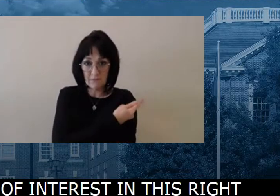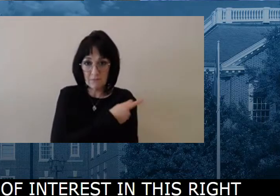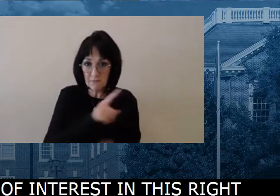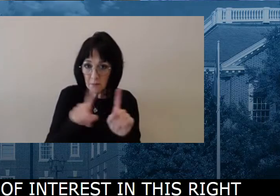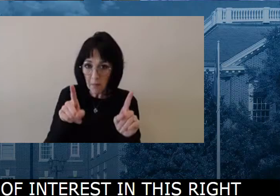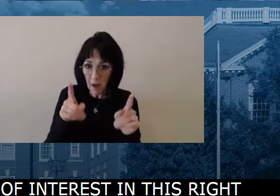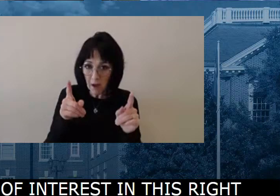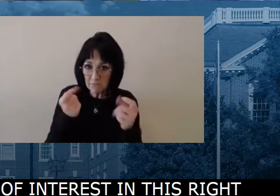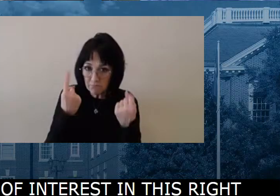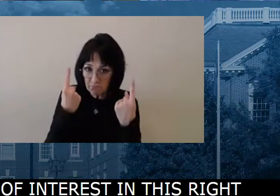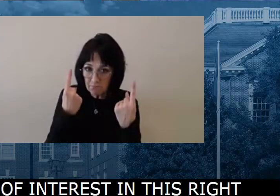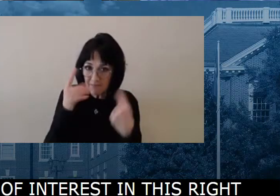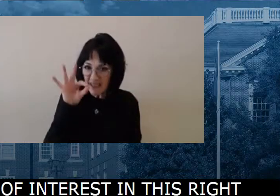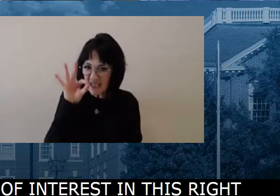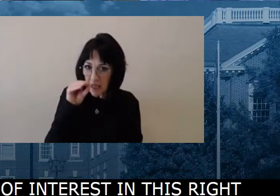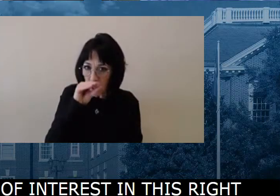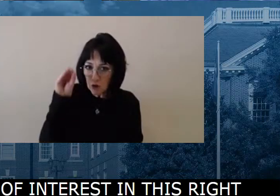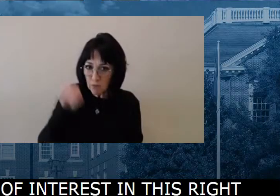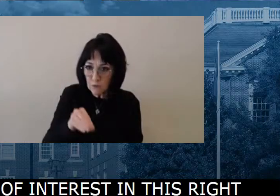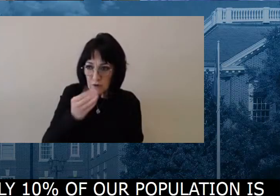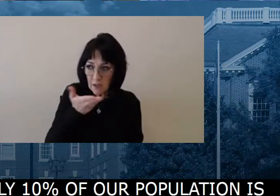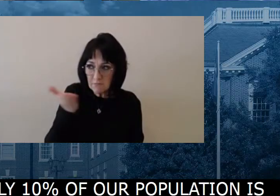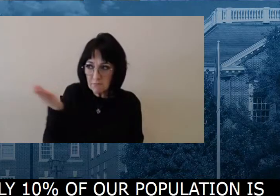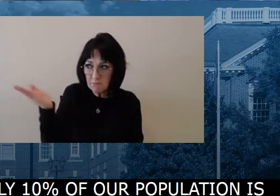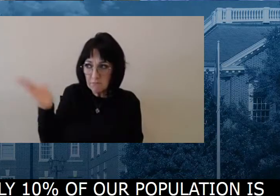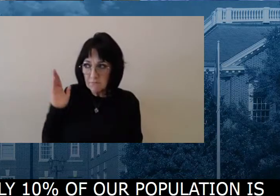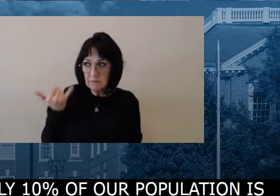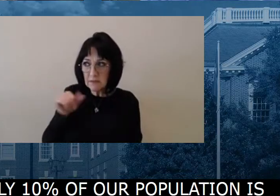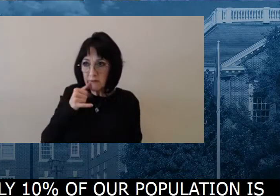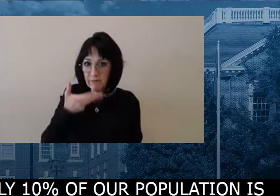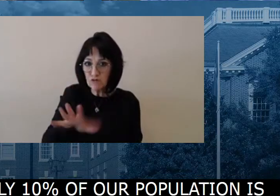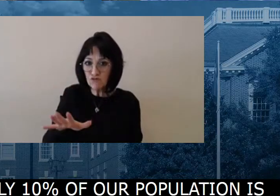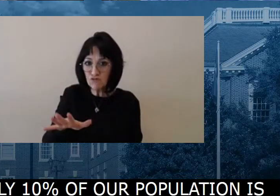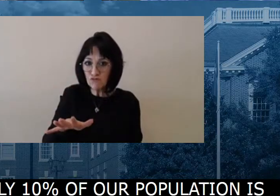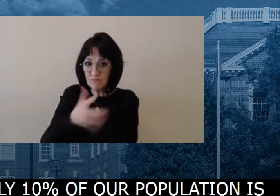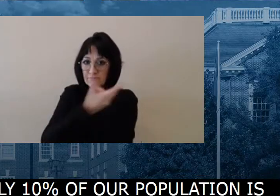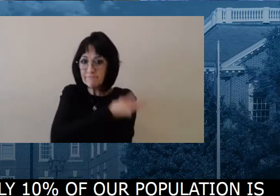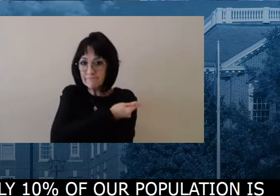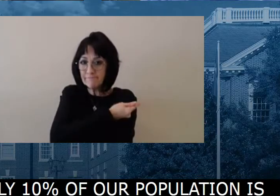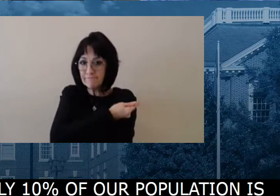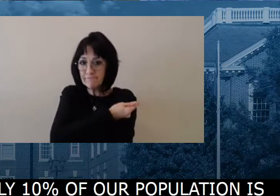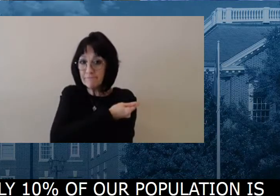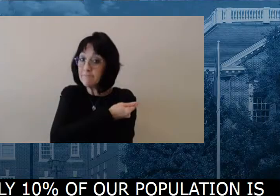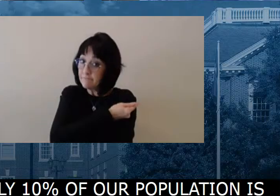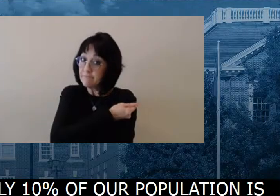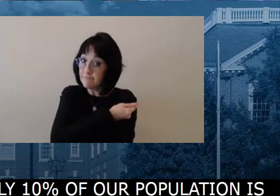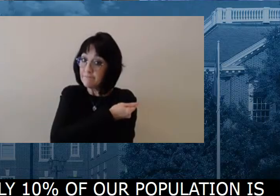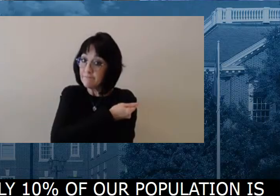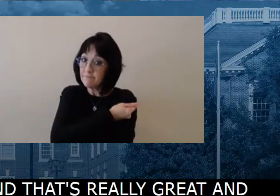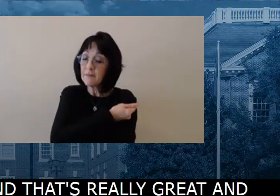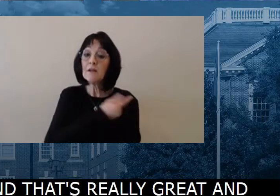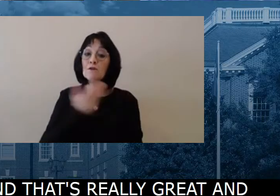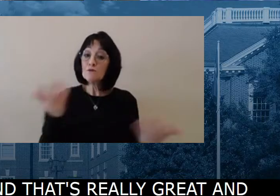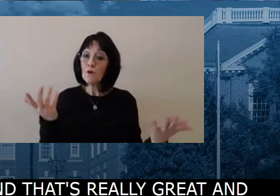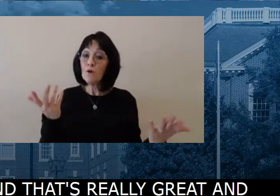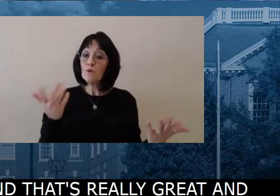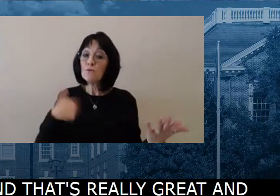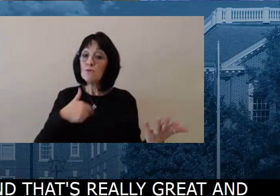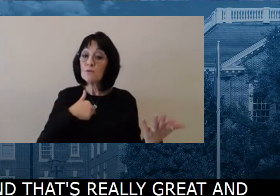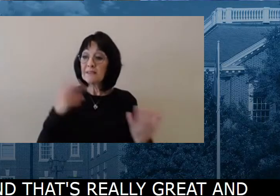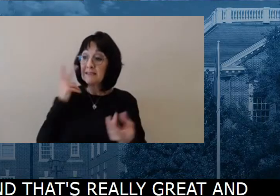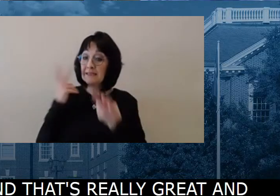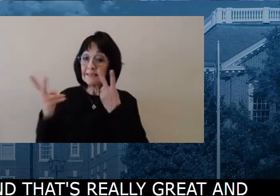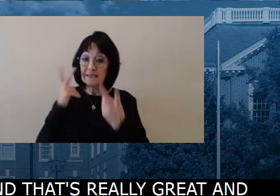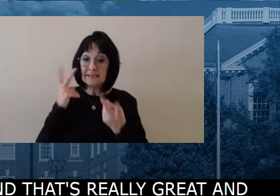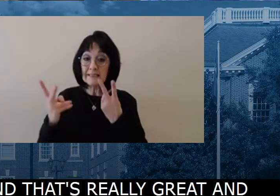of our population that is not vaccinated. We are seeing decreases or improvements in